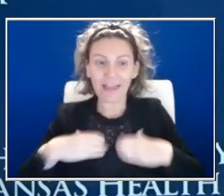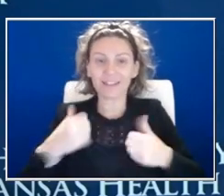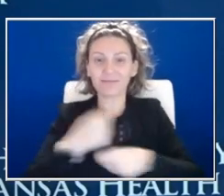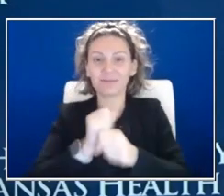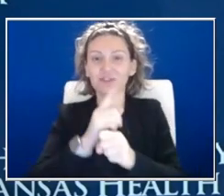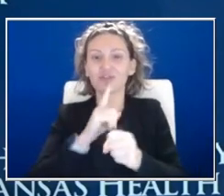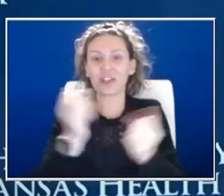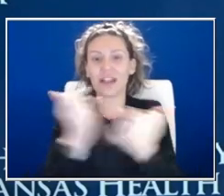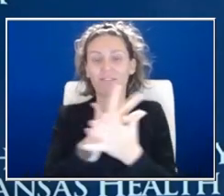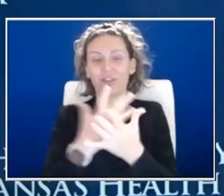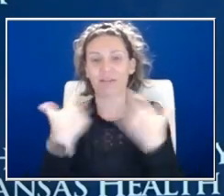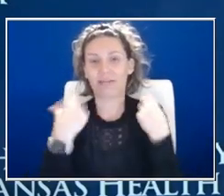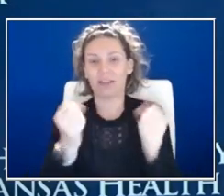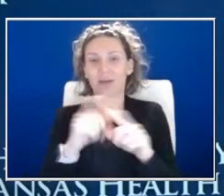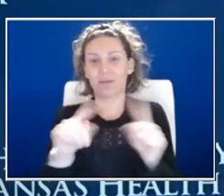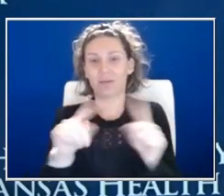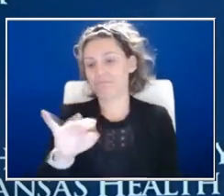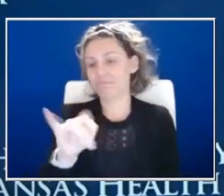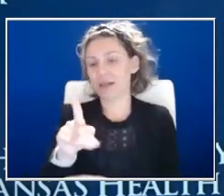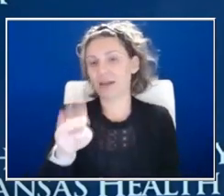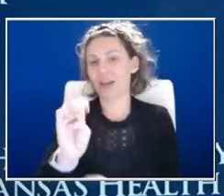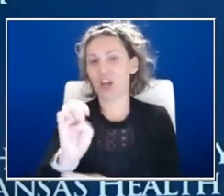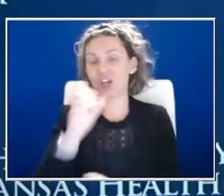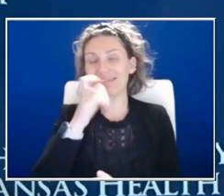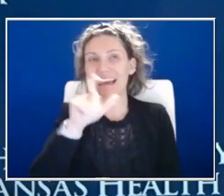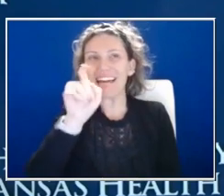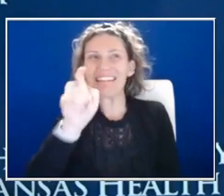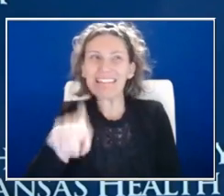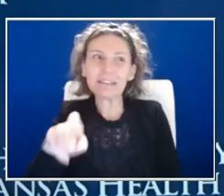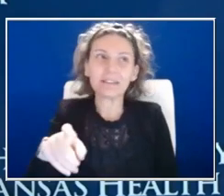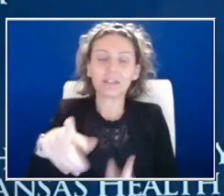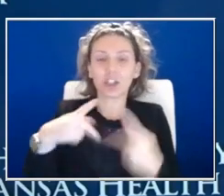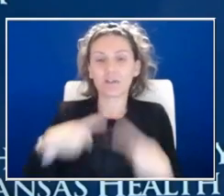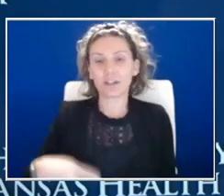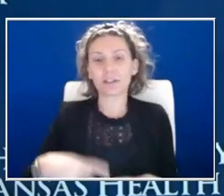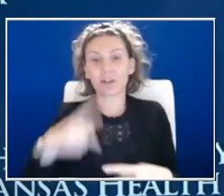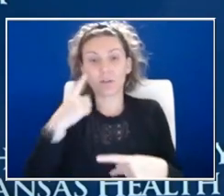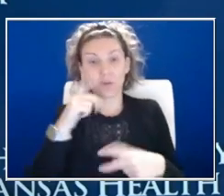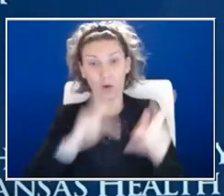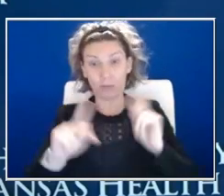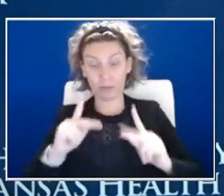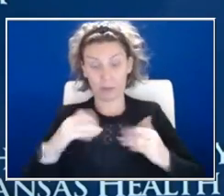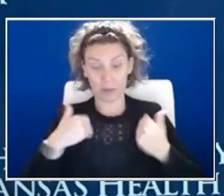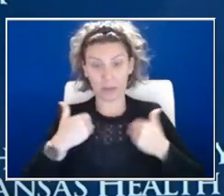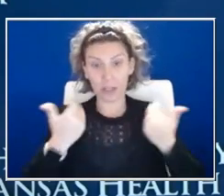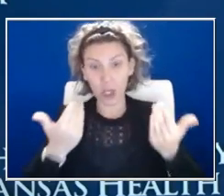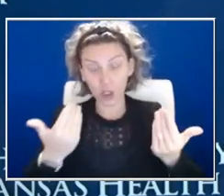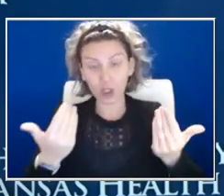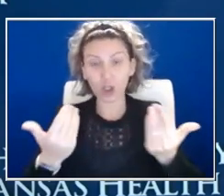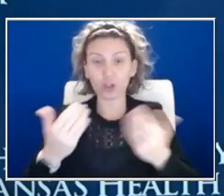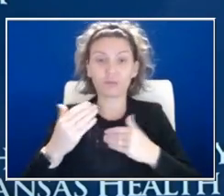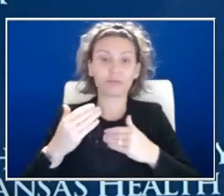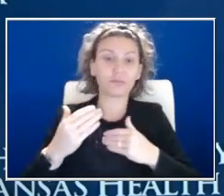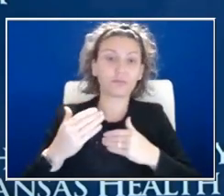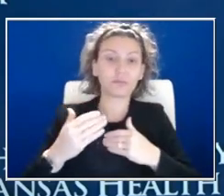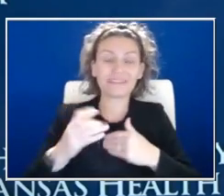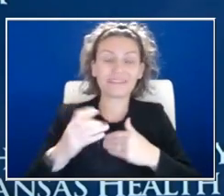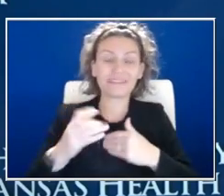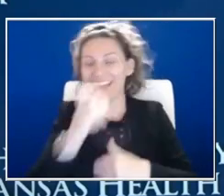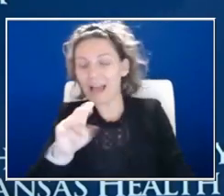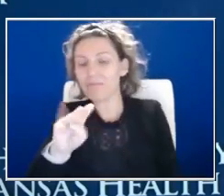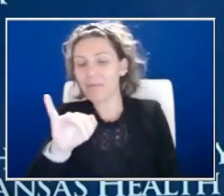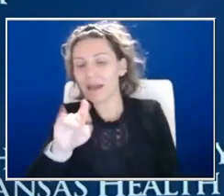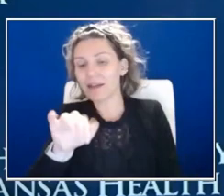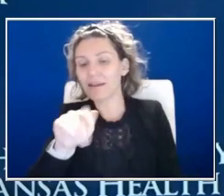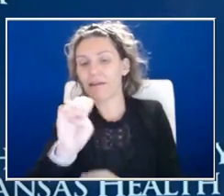for Medicare patients, there isn't necessarily a physical. And for people who are younger on non-Medicare insurance, there is an